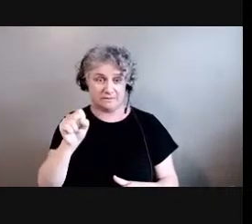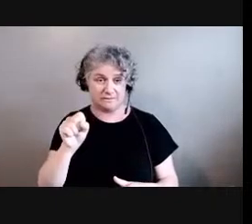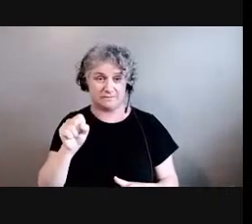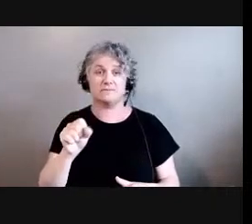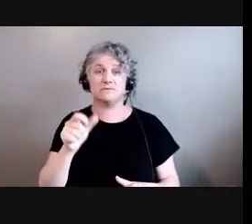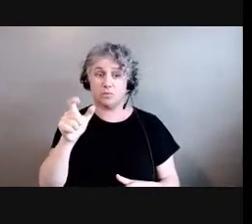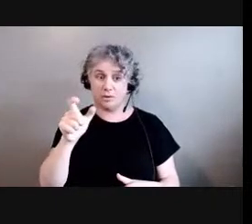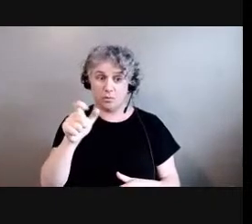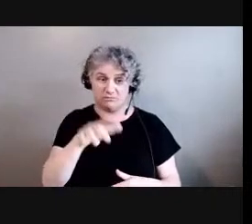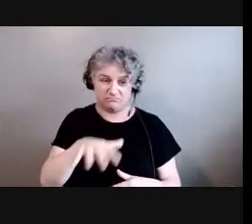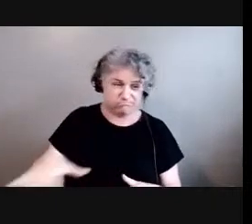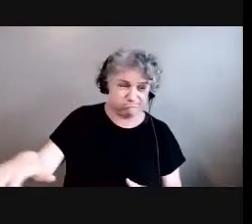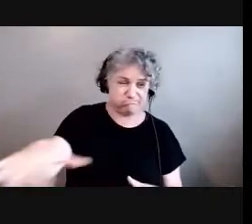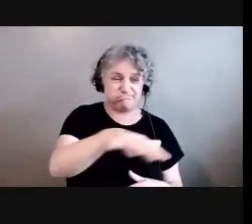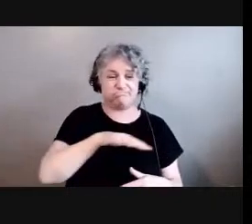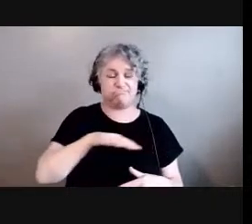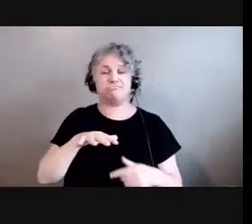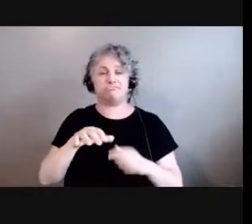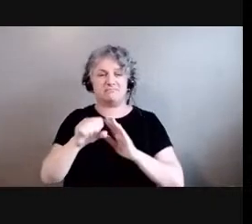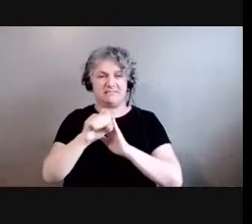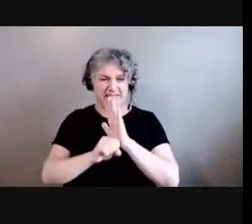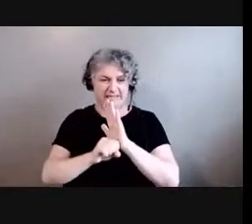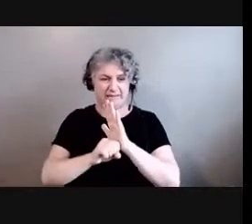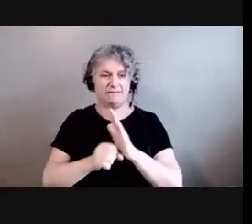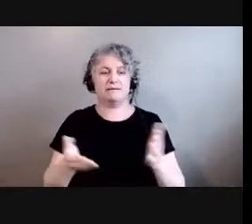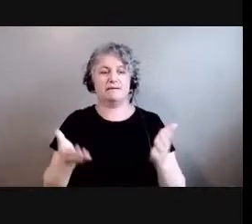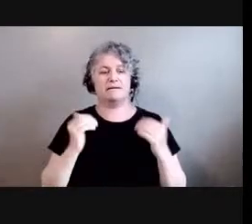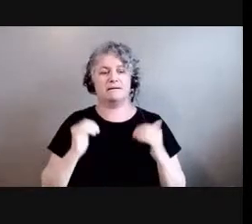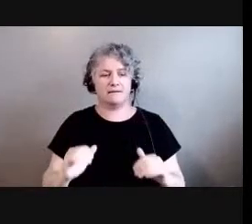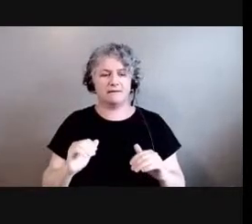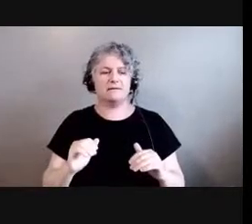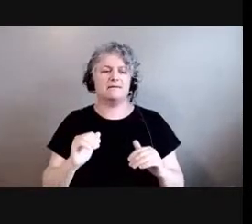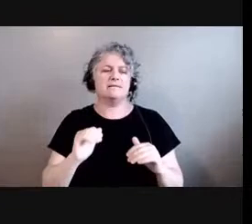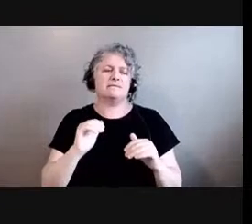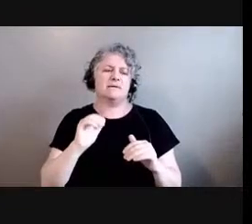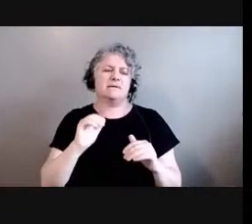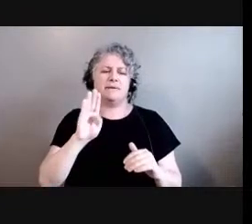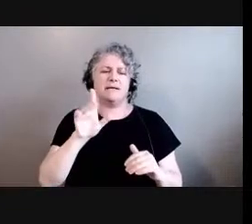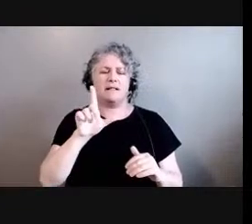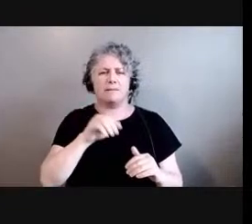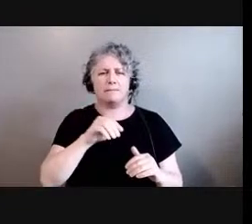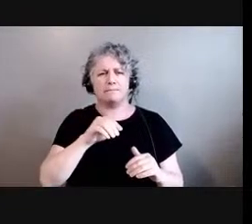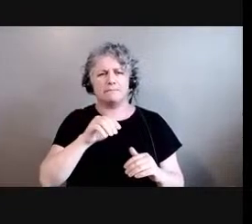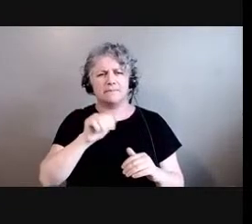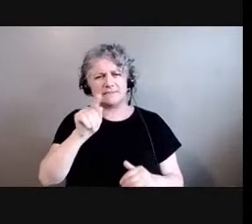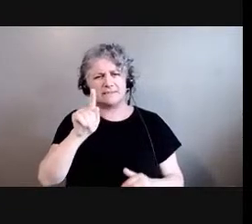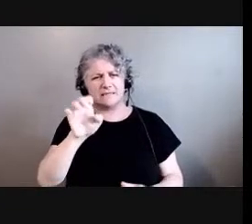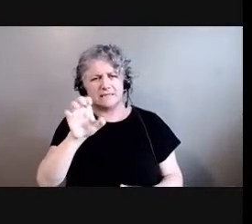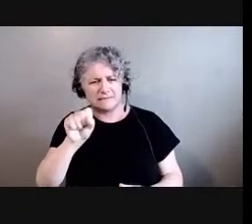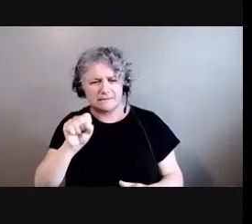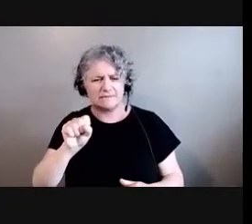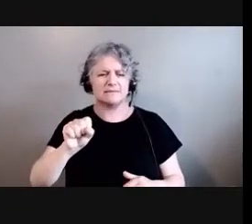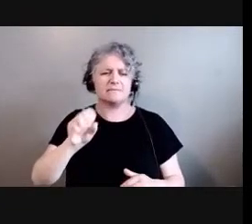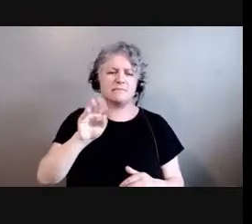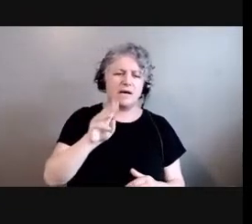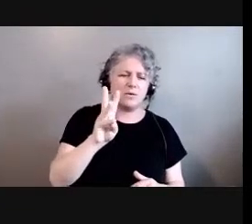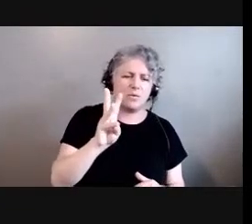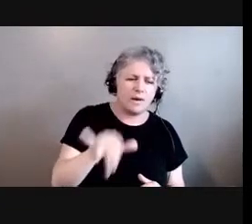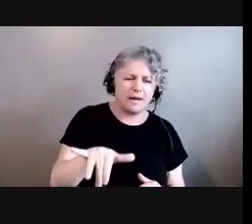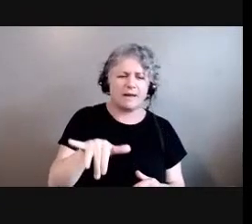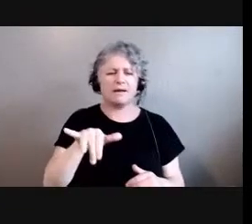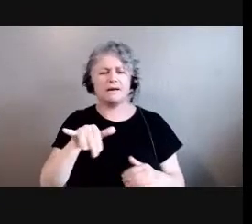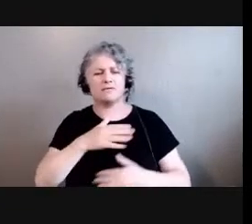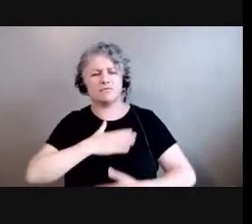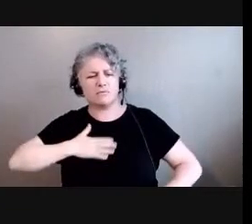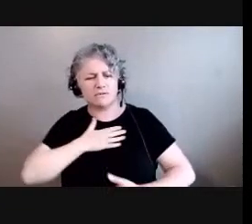Land Management sites, which include national monuments, backcountry byways, recreation areas, and wilderness study